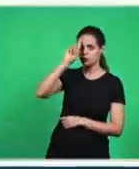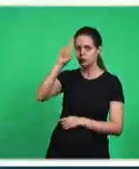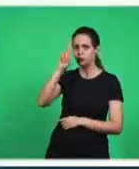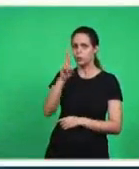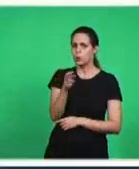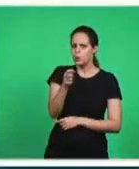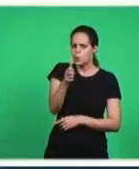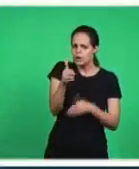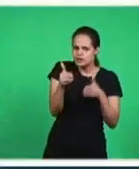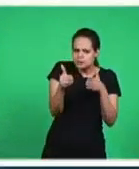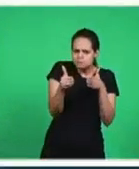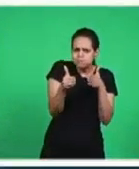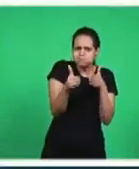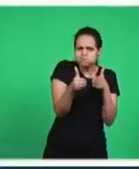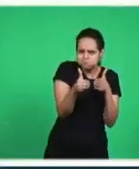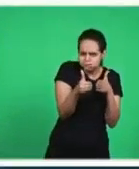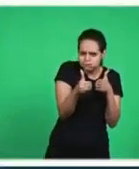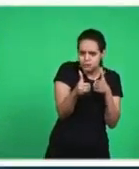within Zephaniah's,